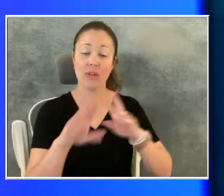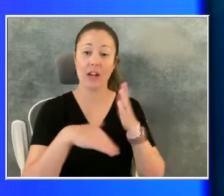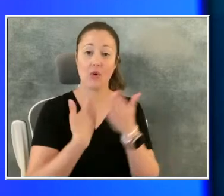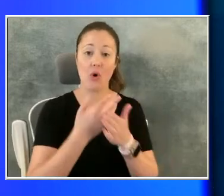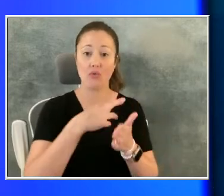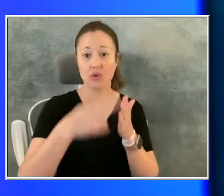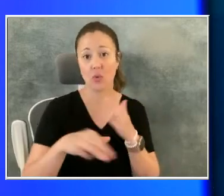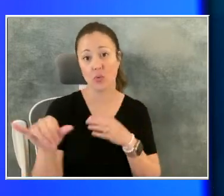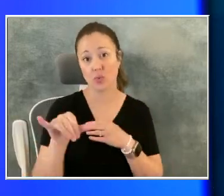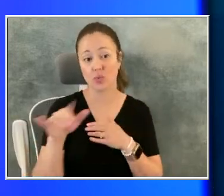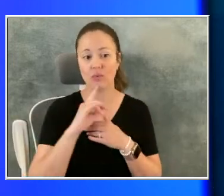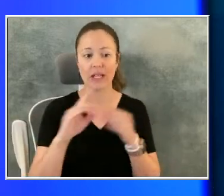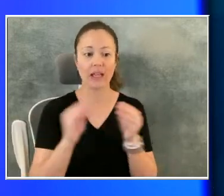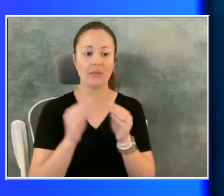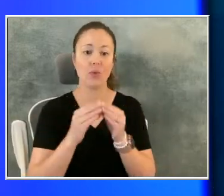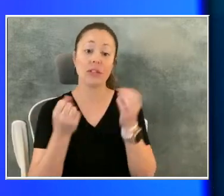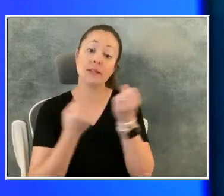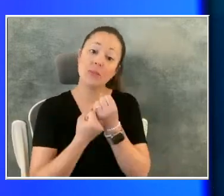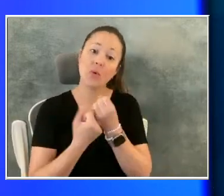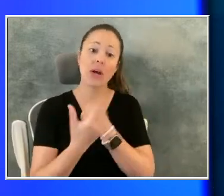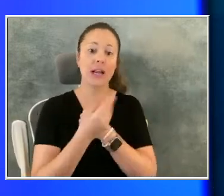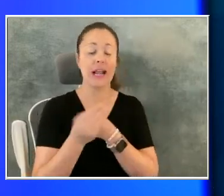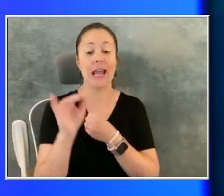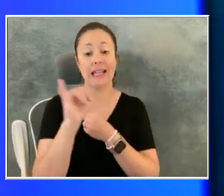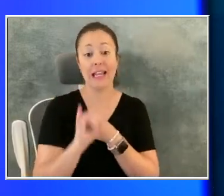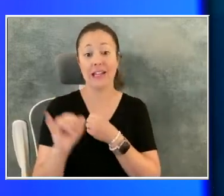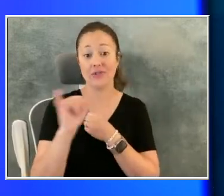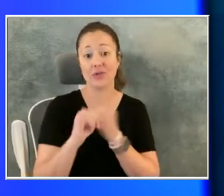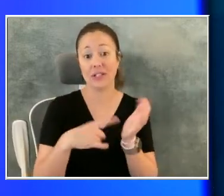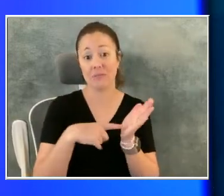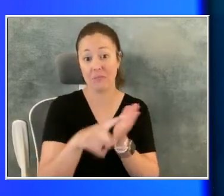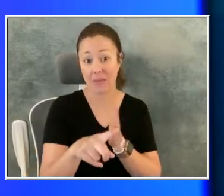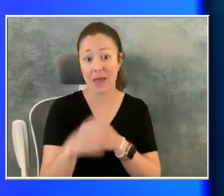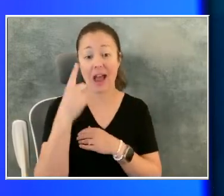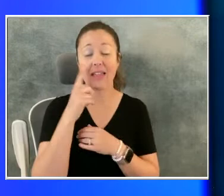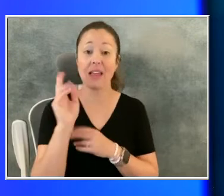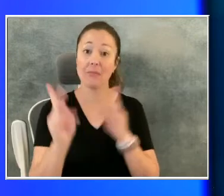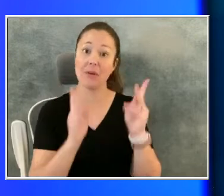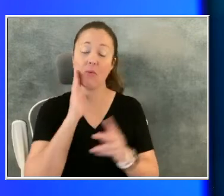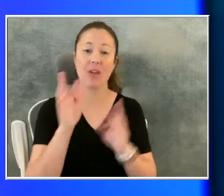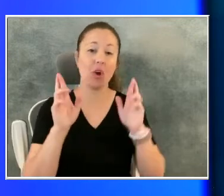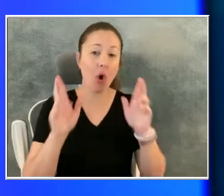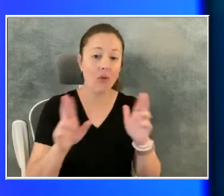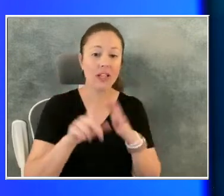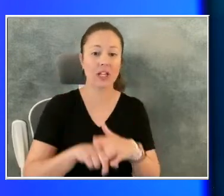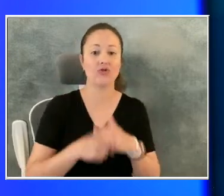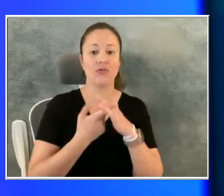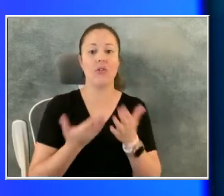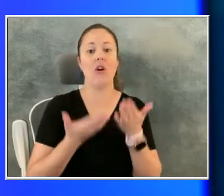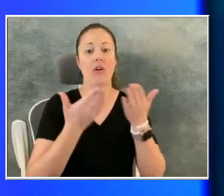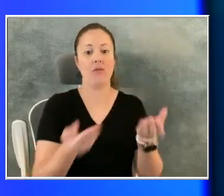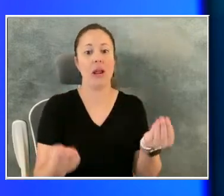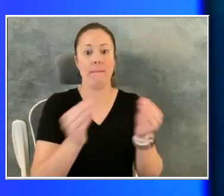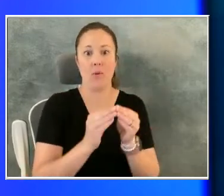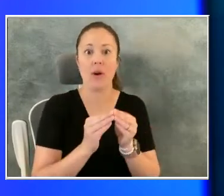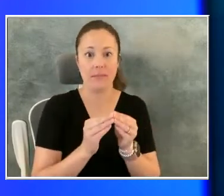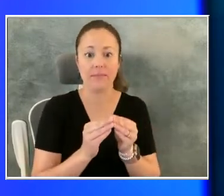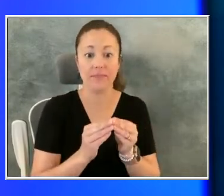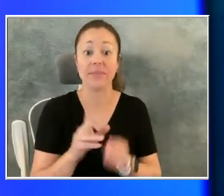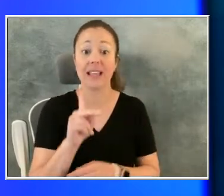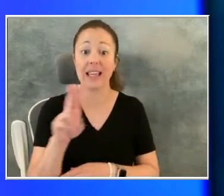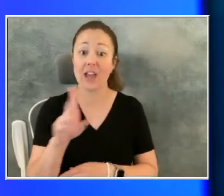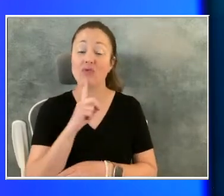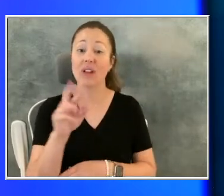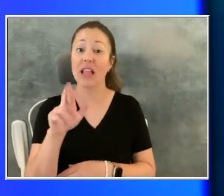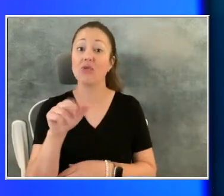have more support and insurance payment, I think people will hopefully start offering more of these exams. KU is rare in that we